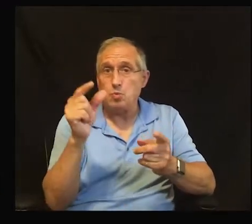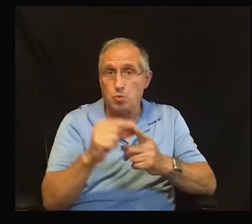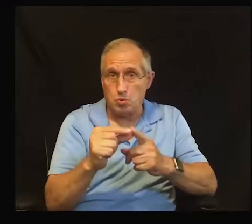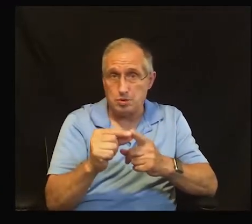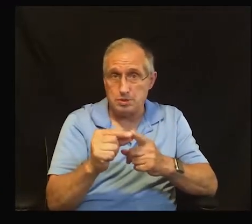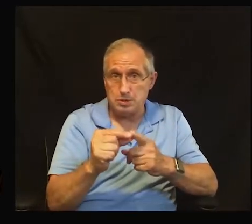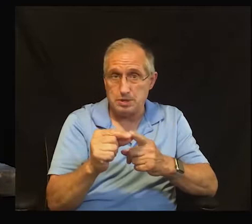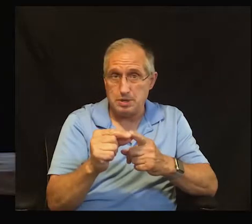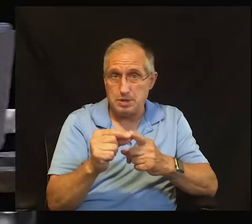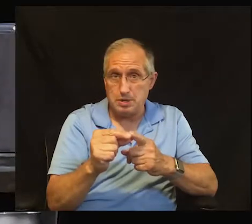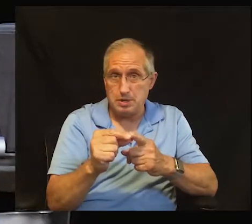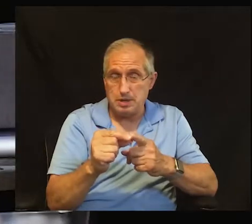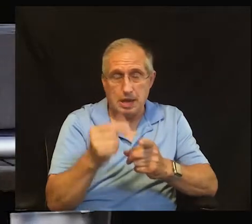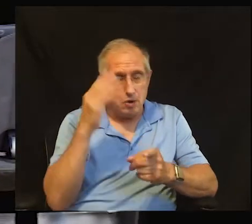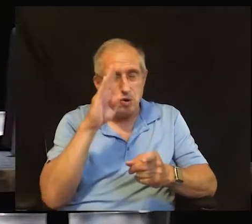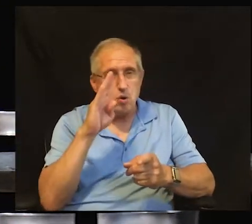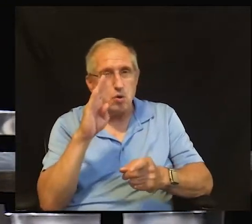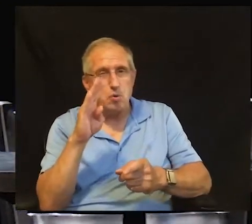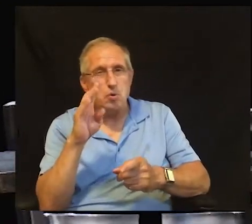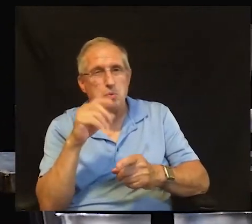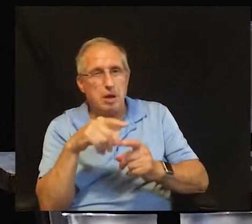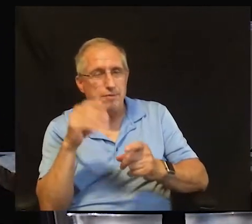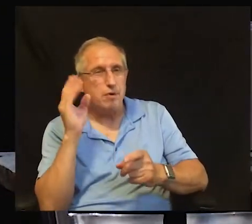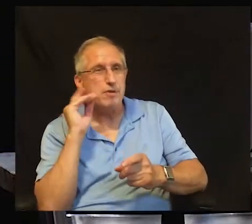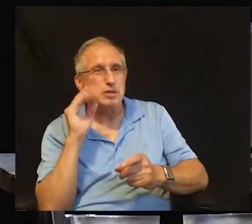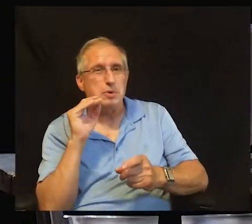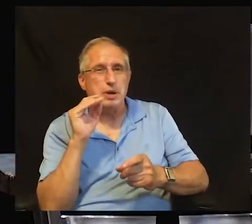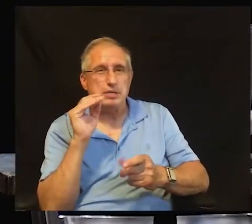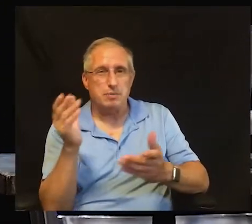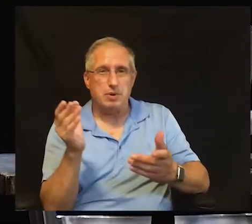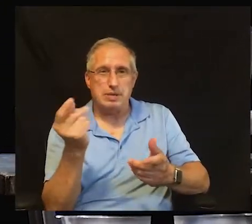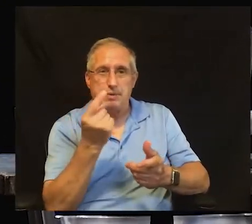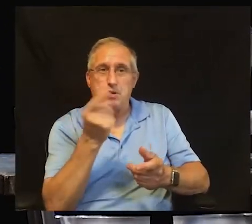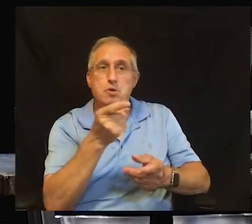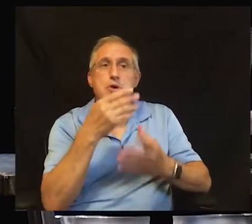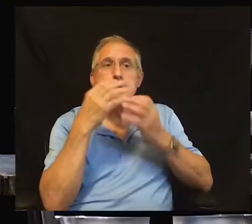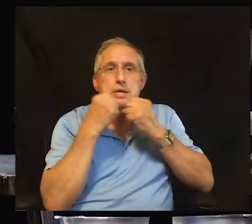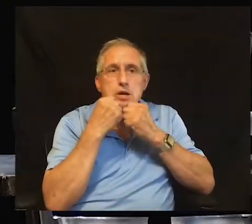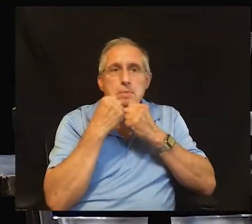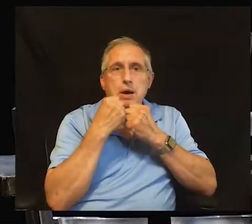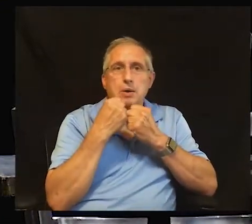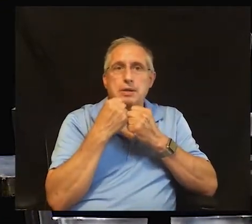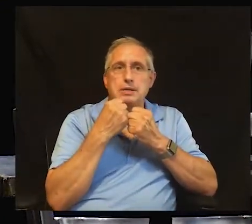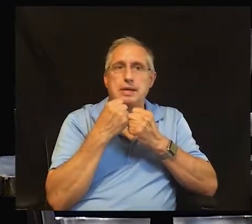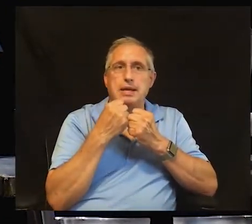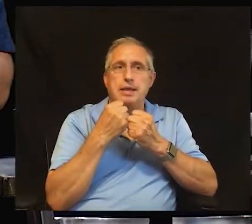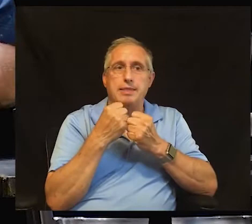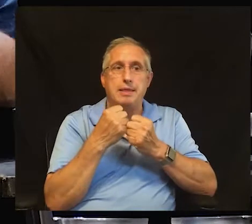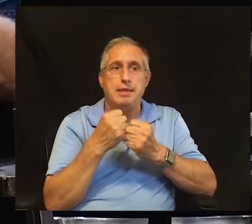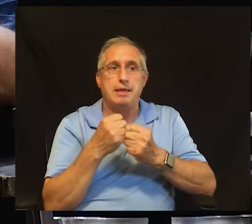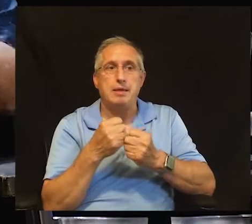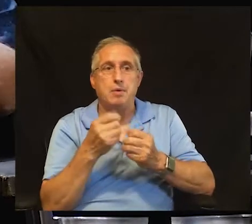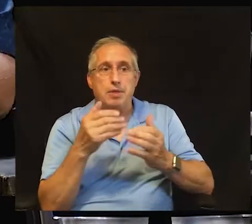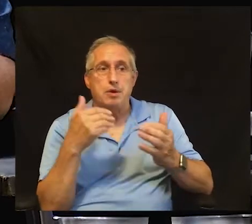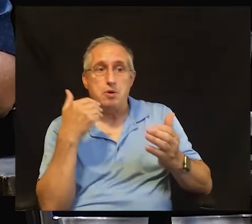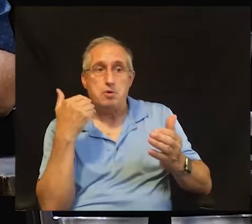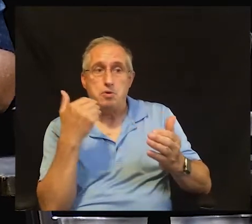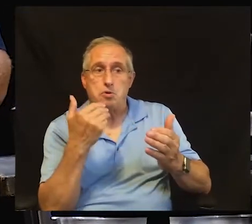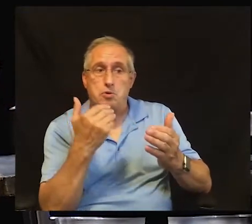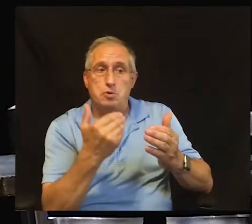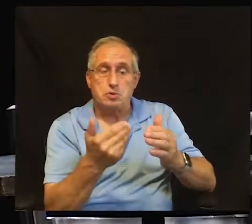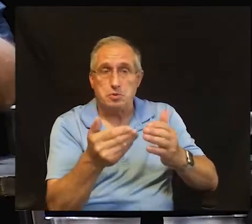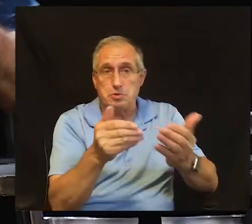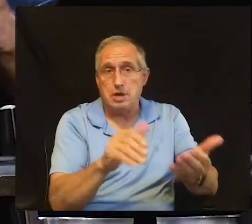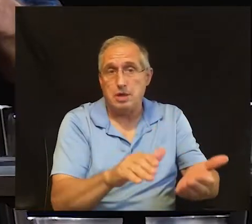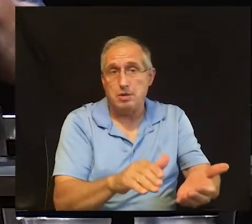final words. I don't know if you've ever had the experience of someone that you care about deeply being there at their bedside, maybe when they pass from this life